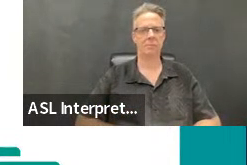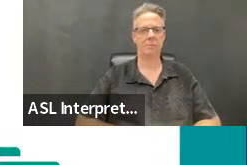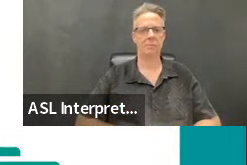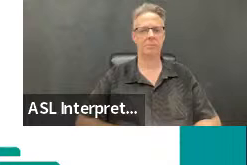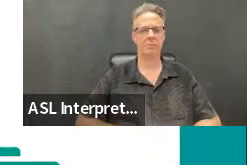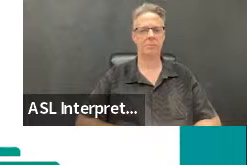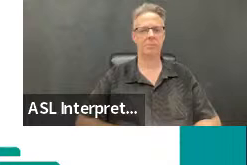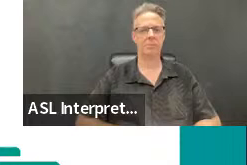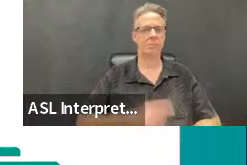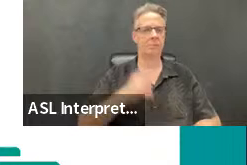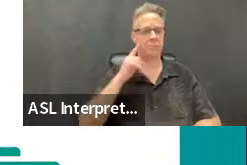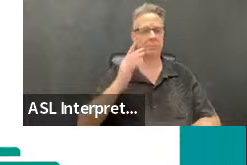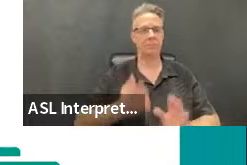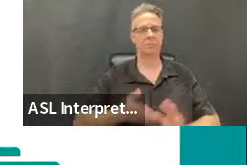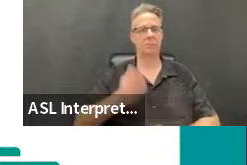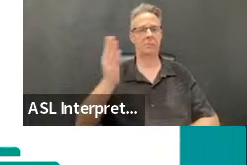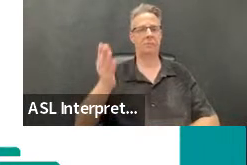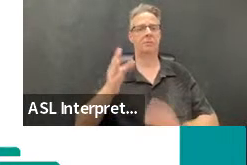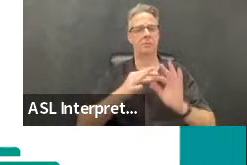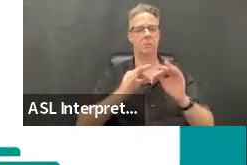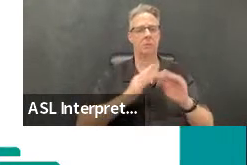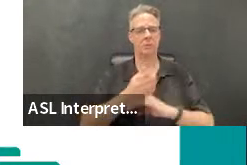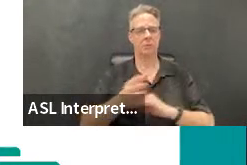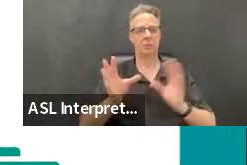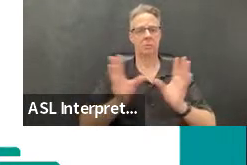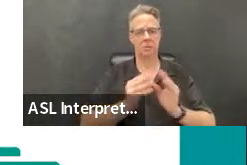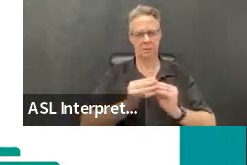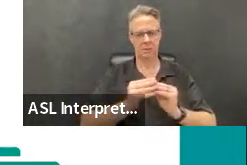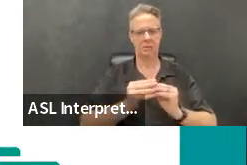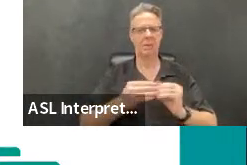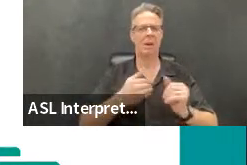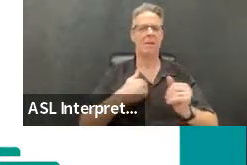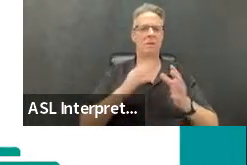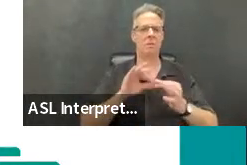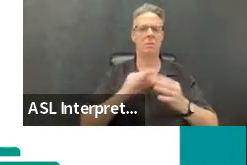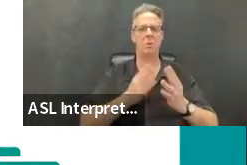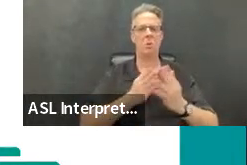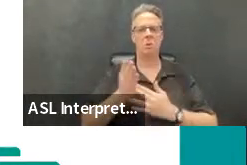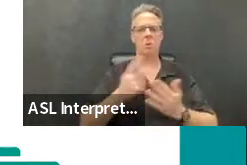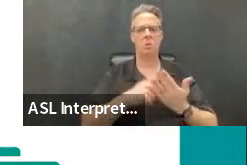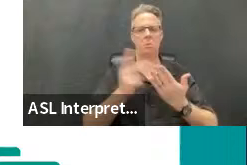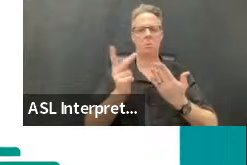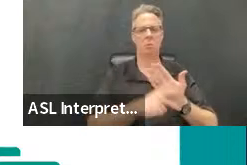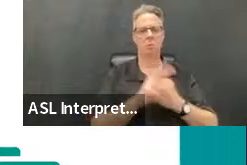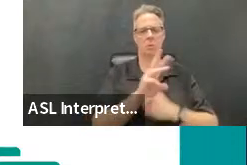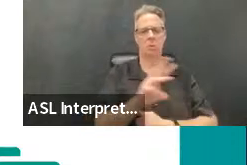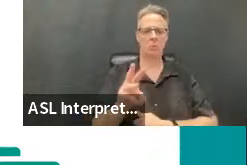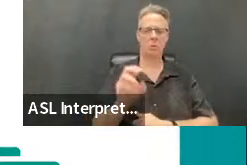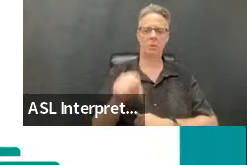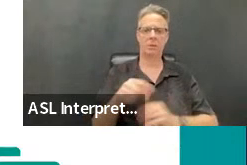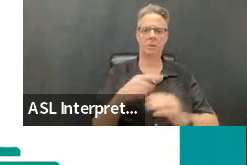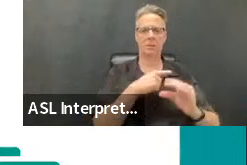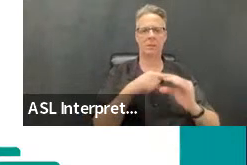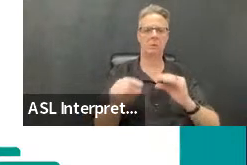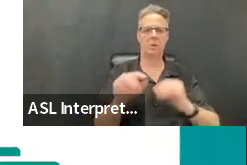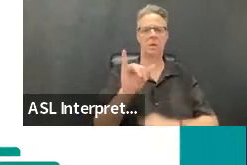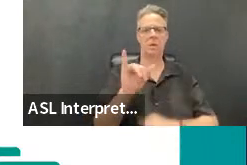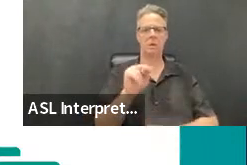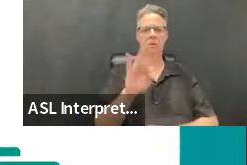And to submit public comment after the meeting, please fill out the comment form on the program website or email your comments to